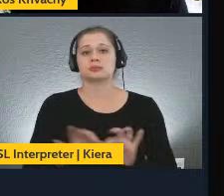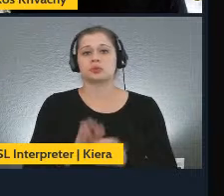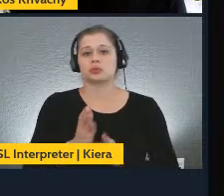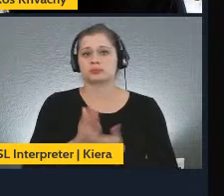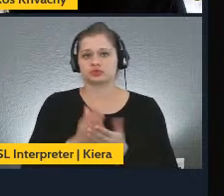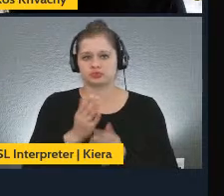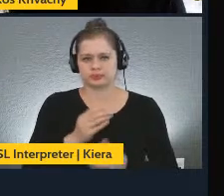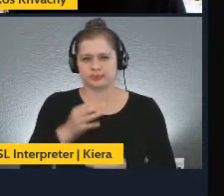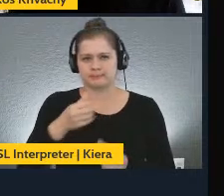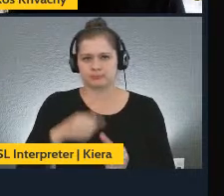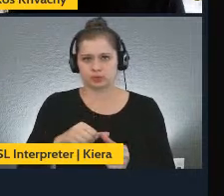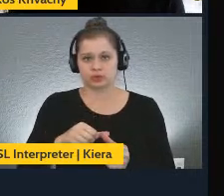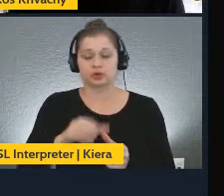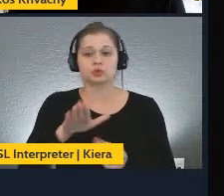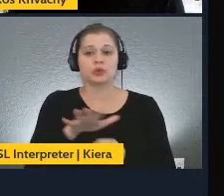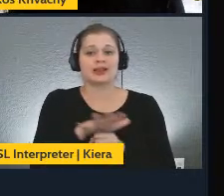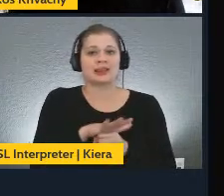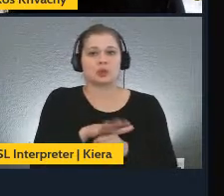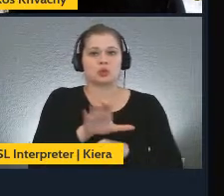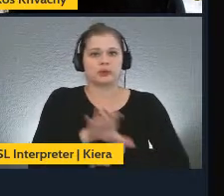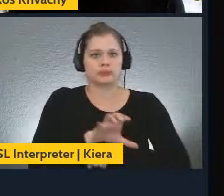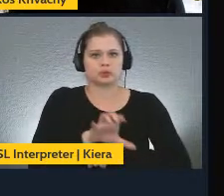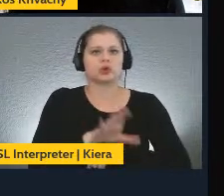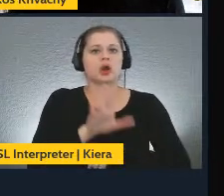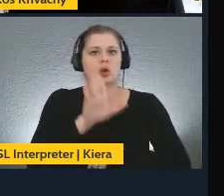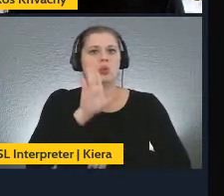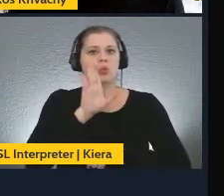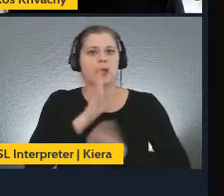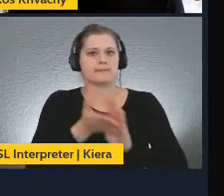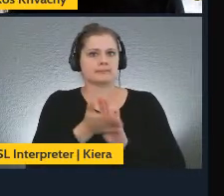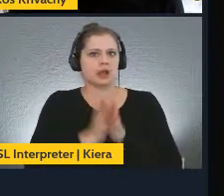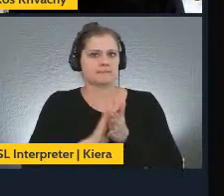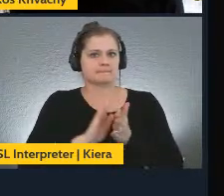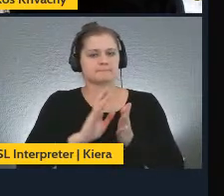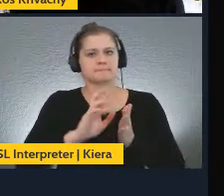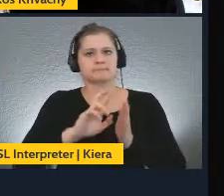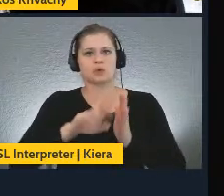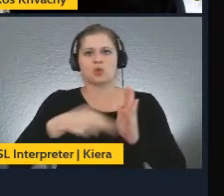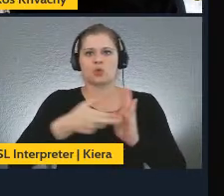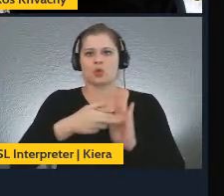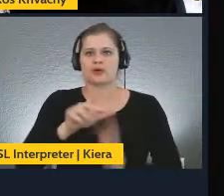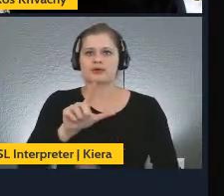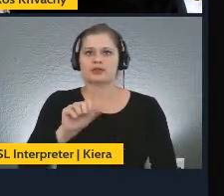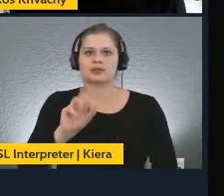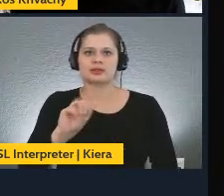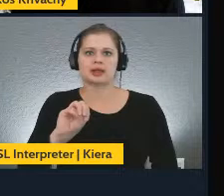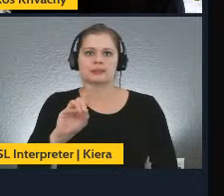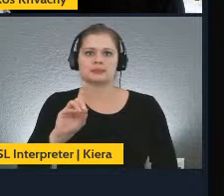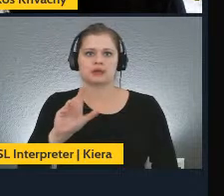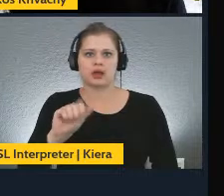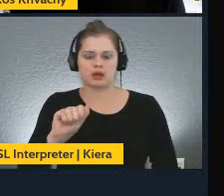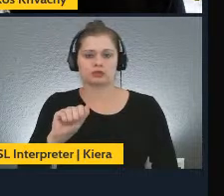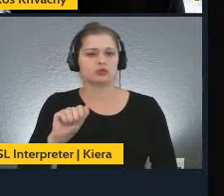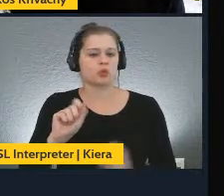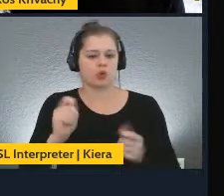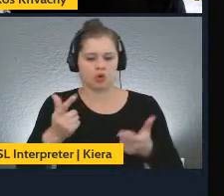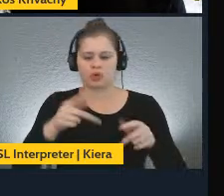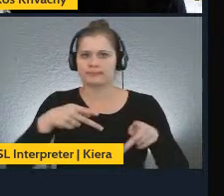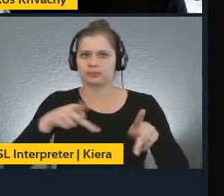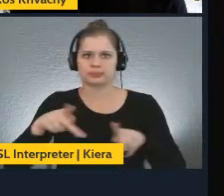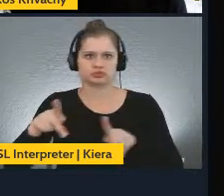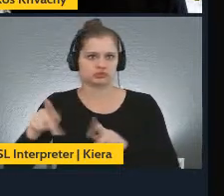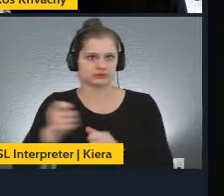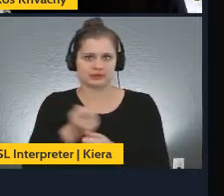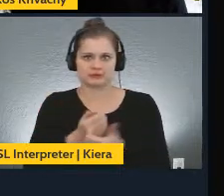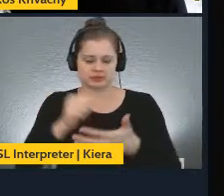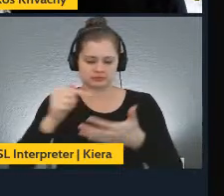your local computer is actually assuming the role of that Lambda. So all the permissions and everything is